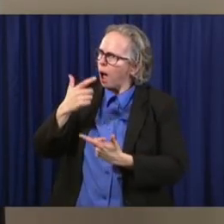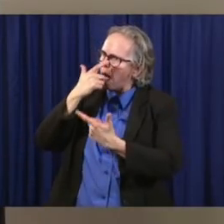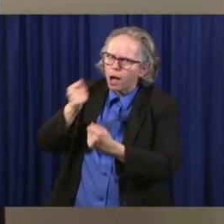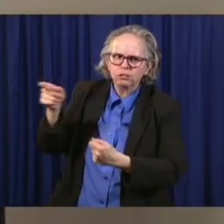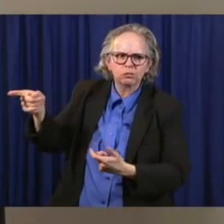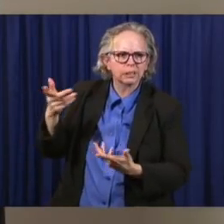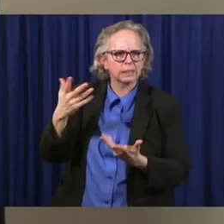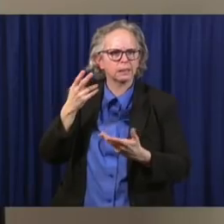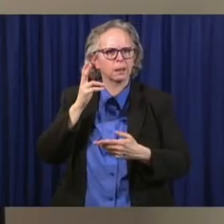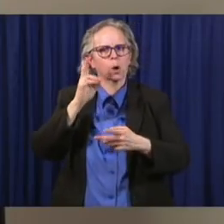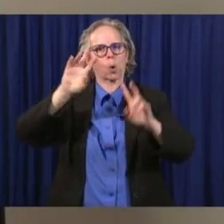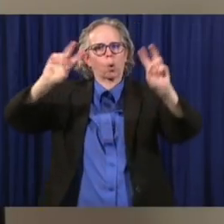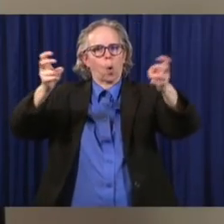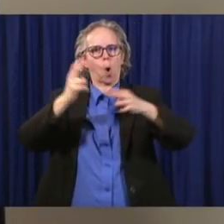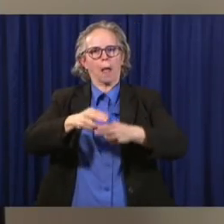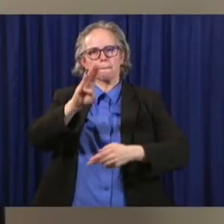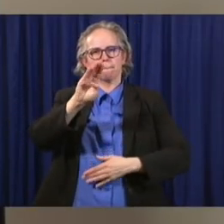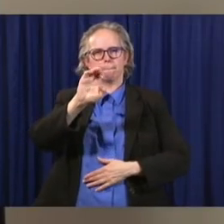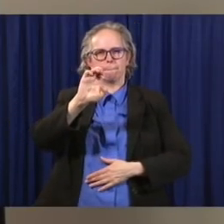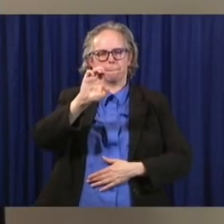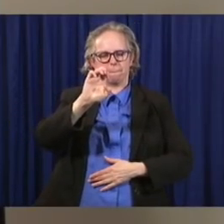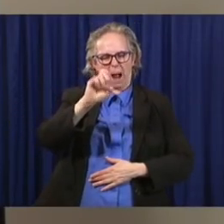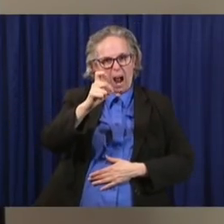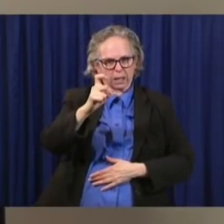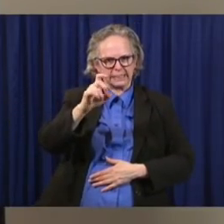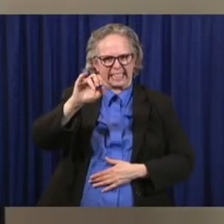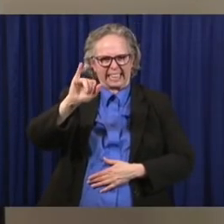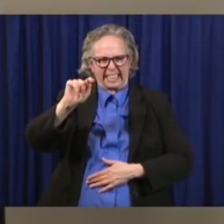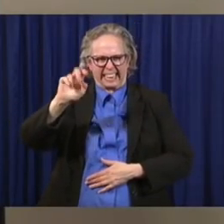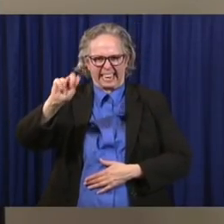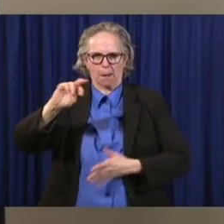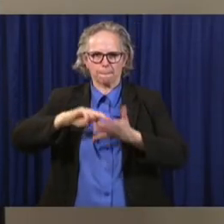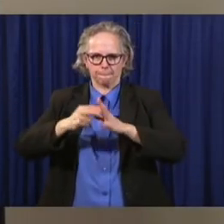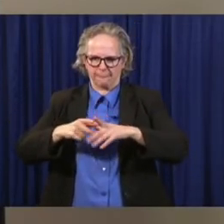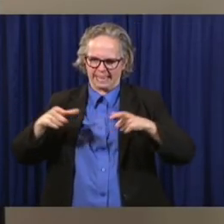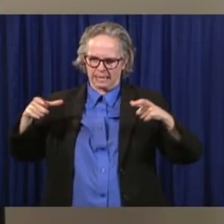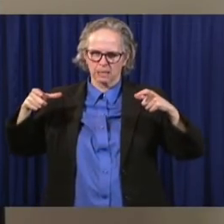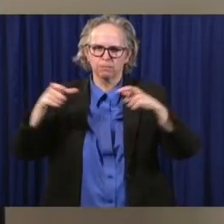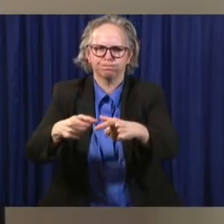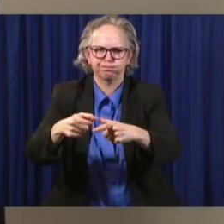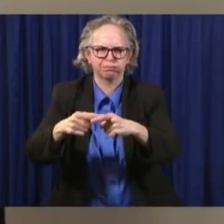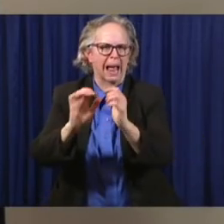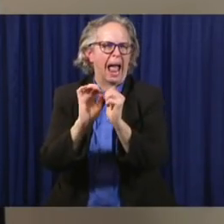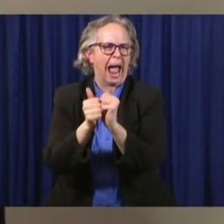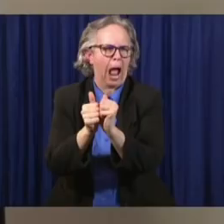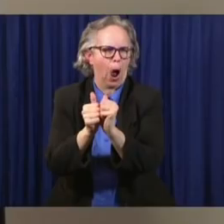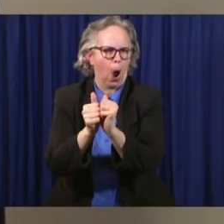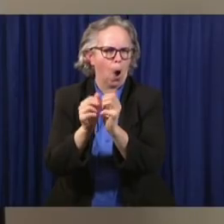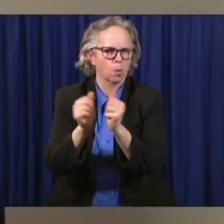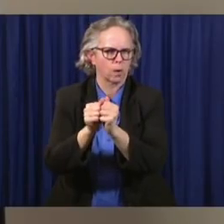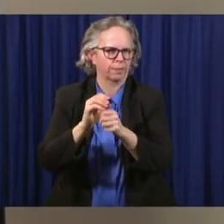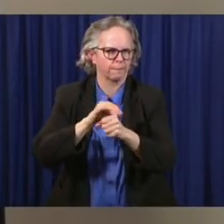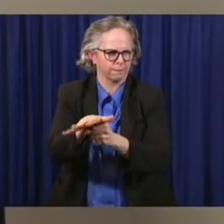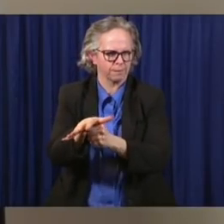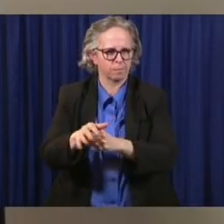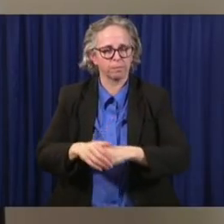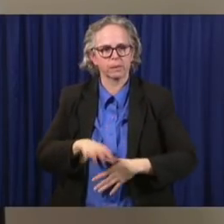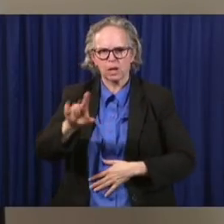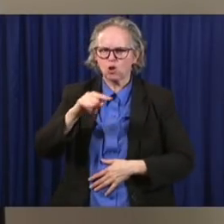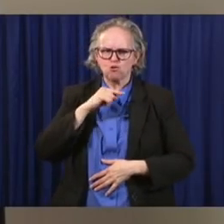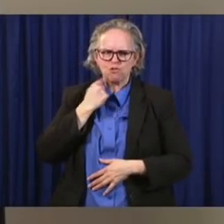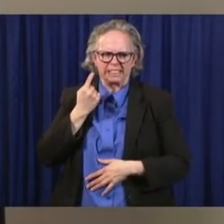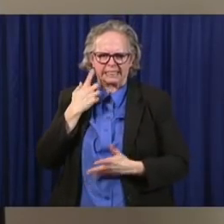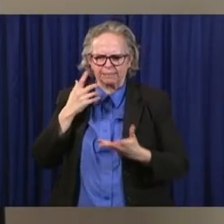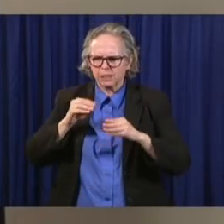in. How do we box in this virus? Our biggest risk is at any time there is a flare-up, one of the fires we need to put